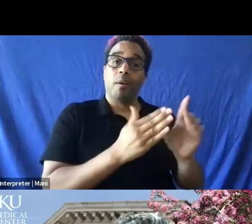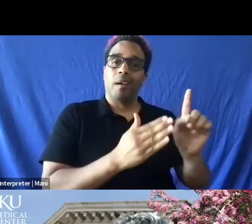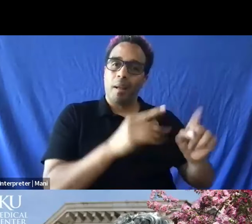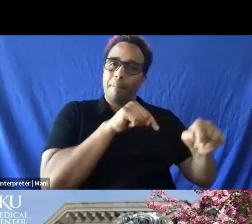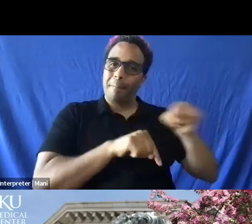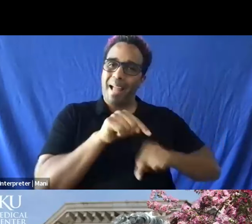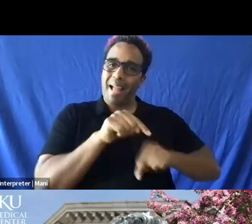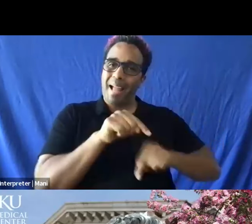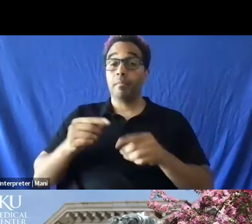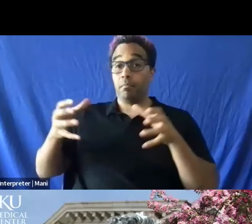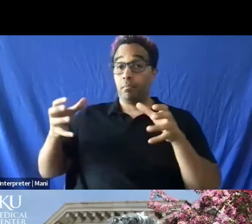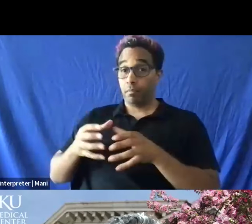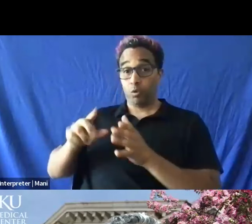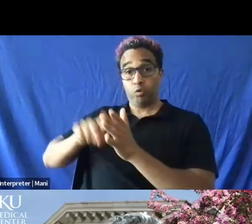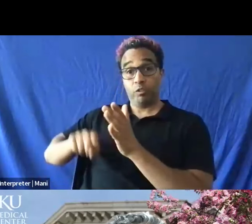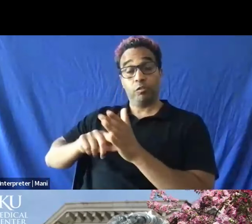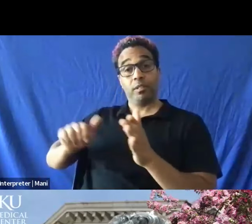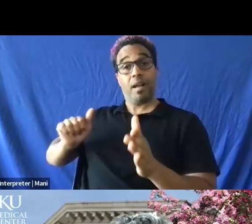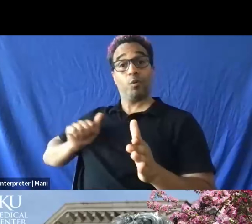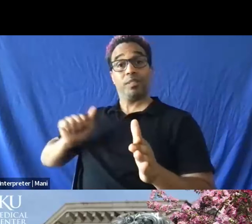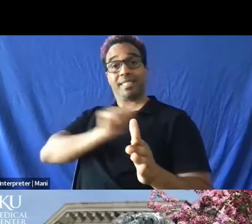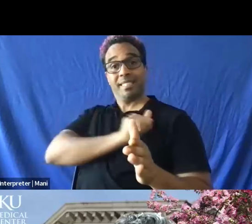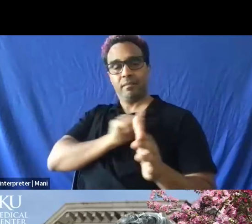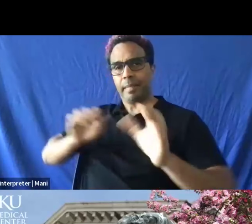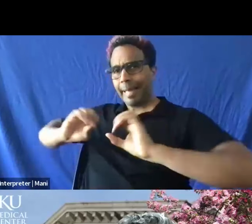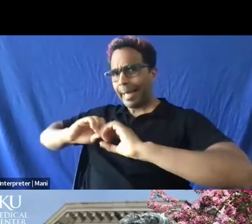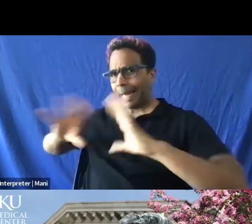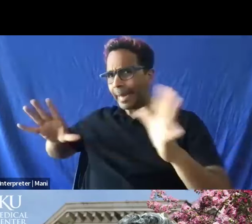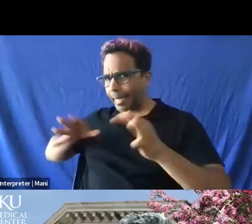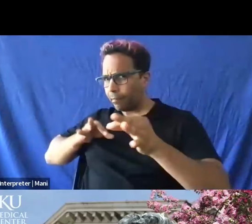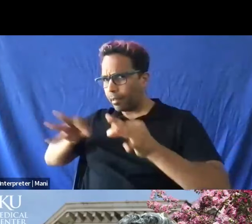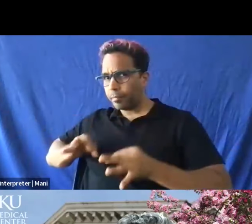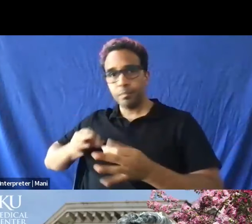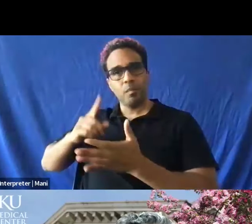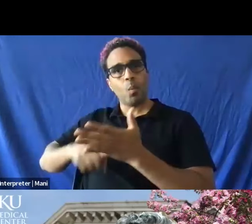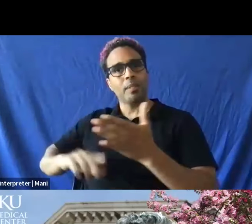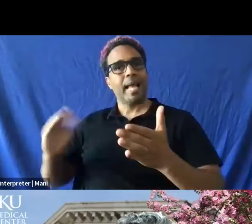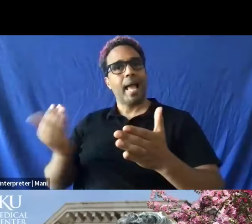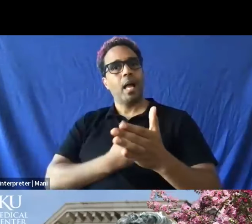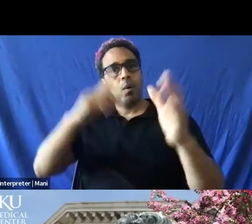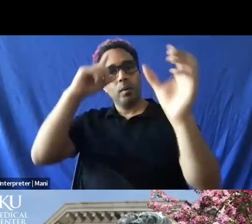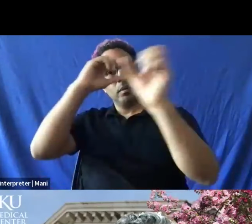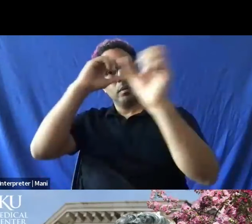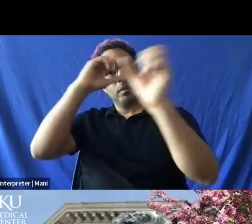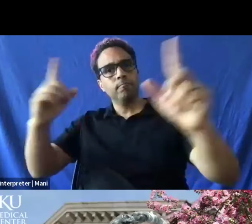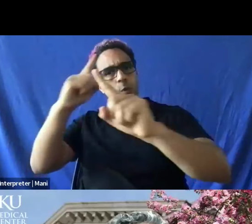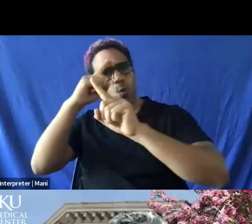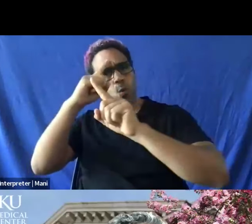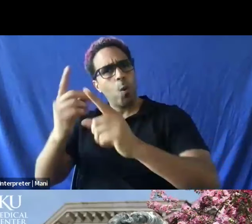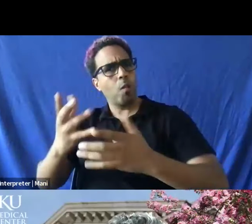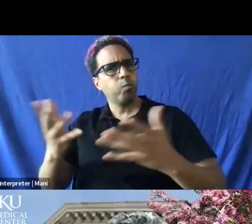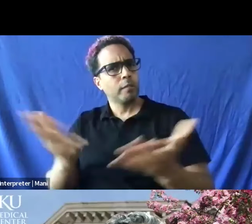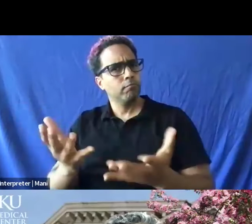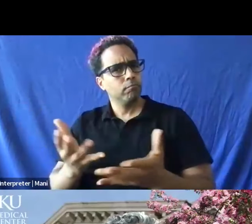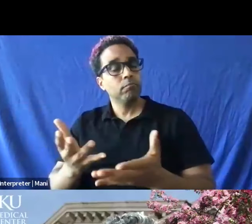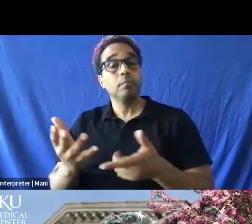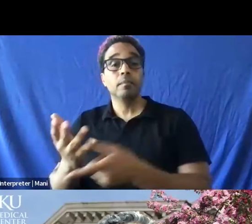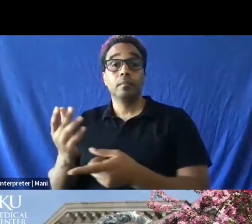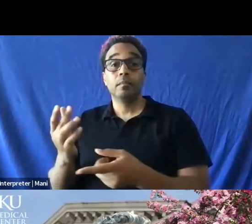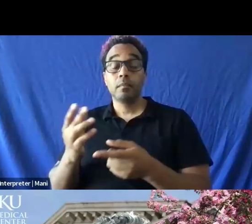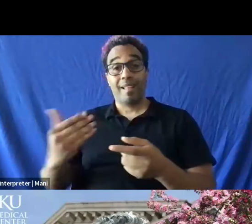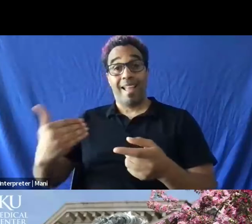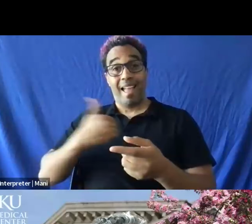the researchers of what are we trying to do here? And I think there's training for researchers as